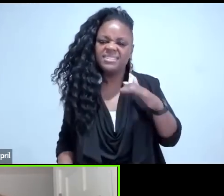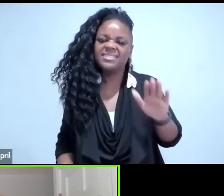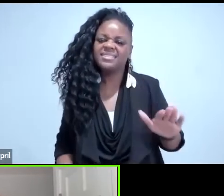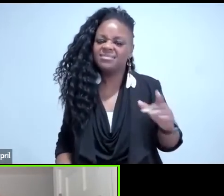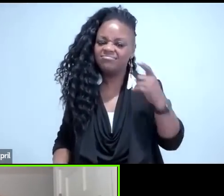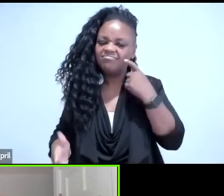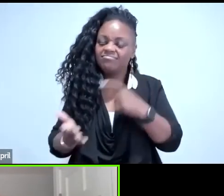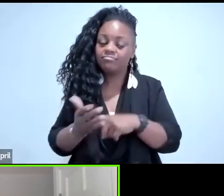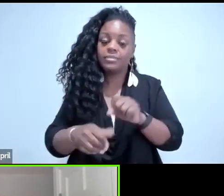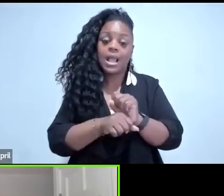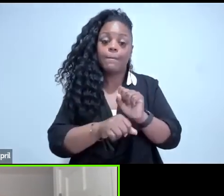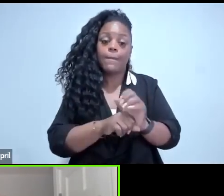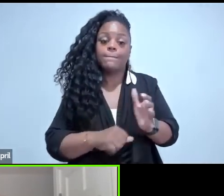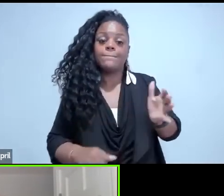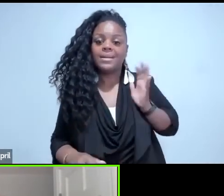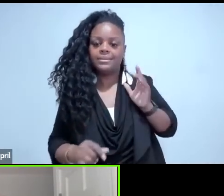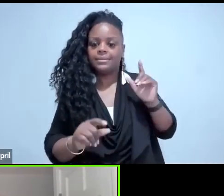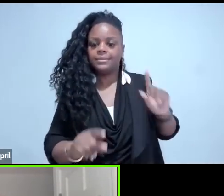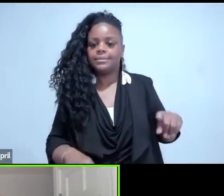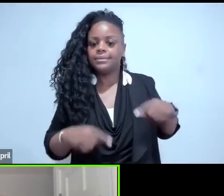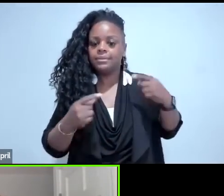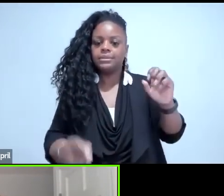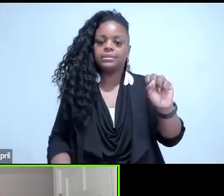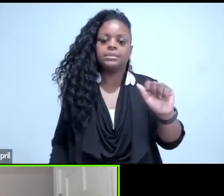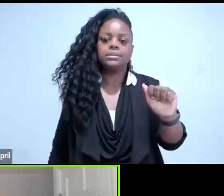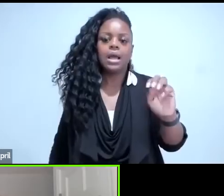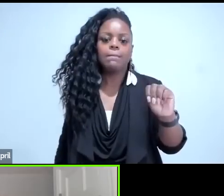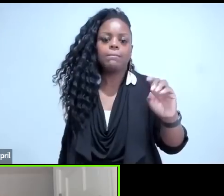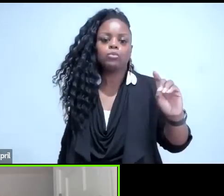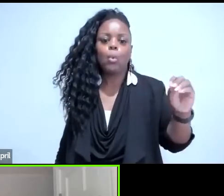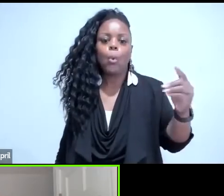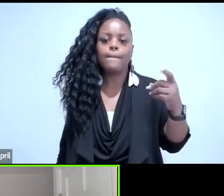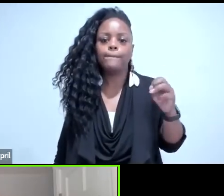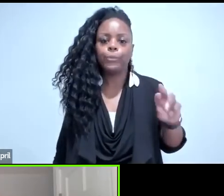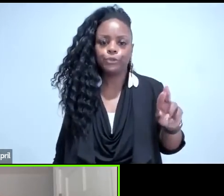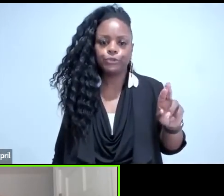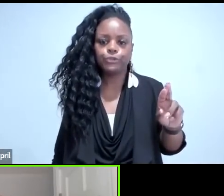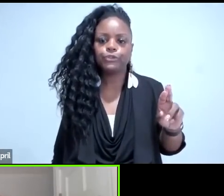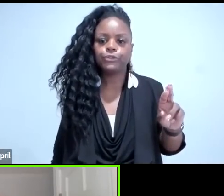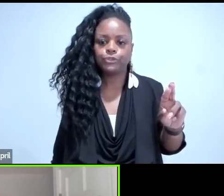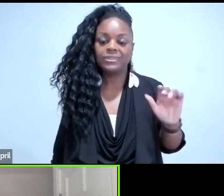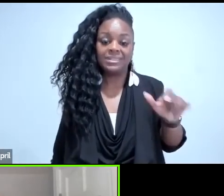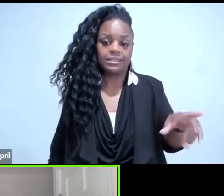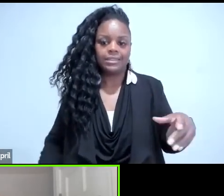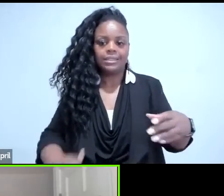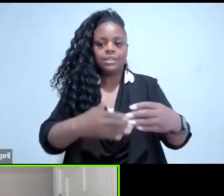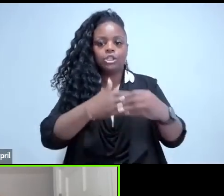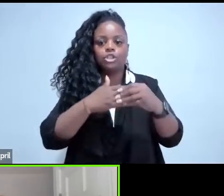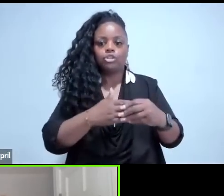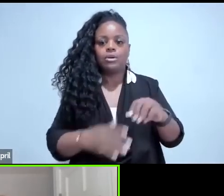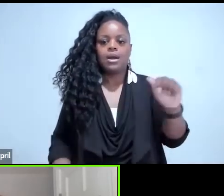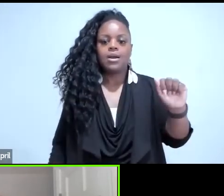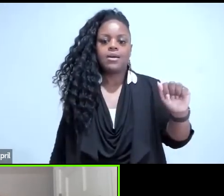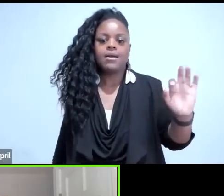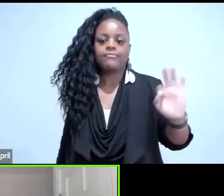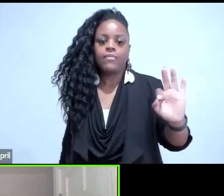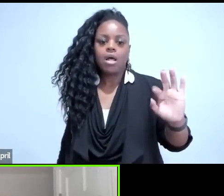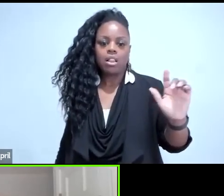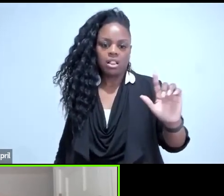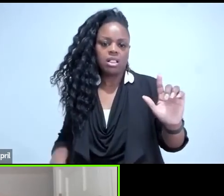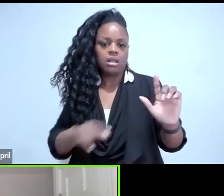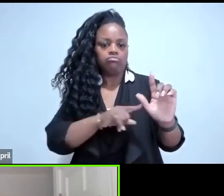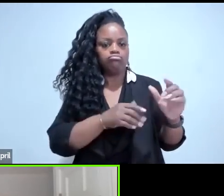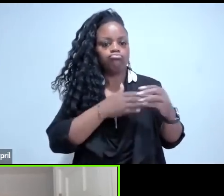only 36 at that time. He was only in his mid-20s when he became elected to his